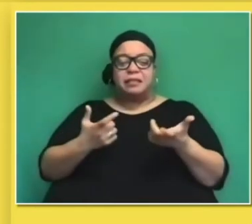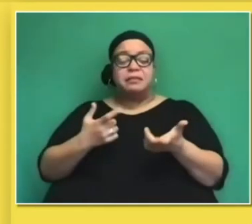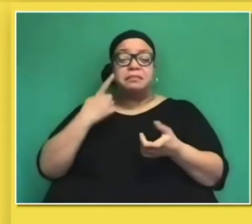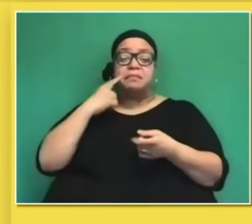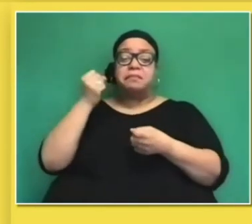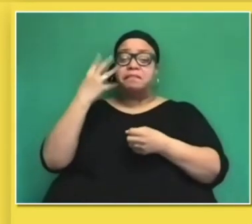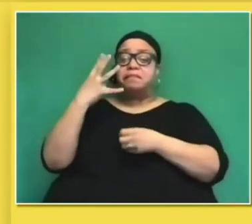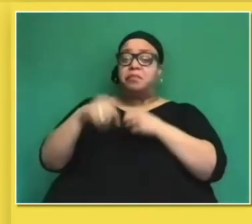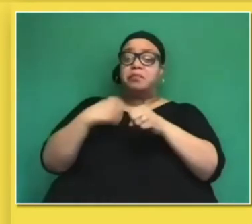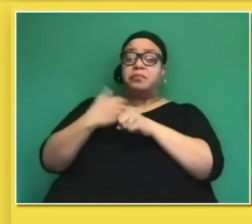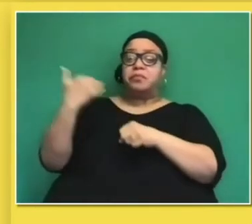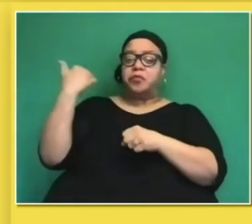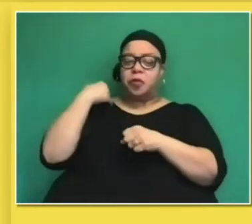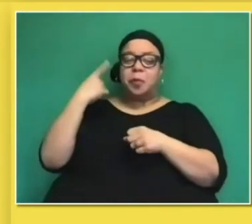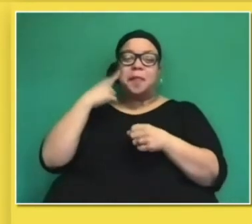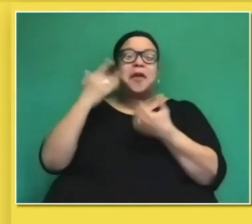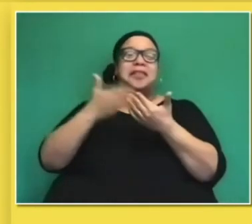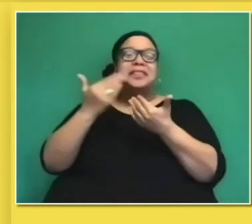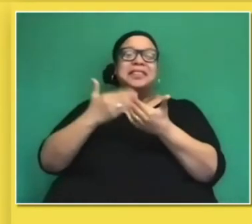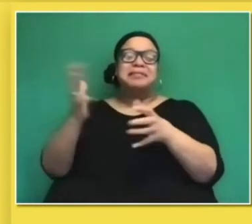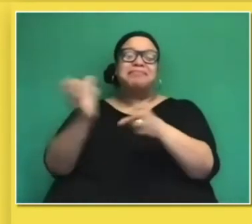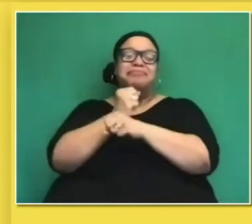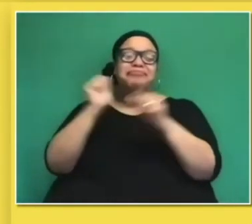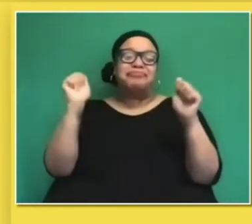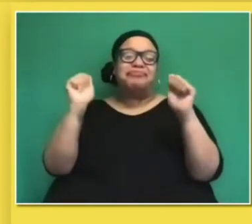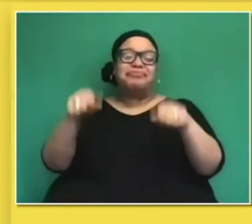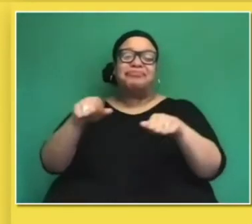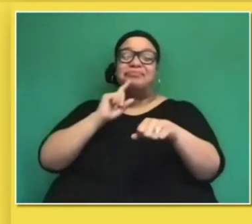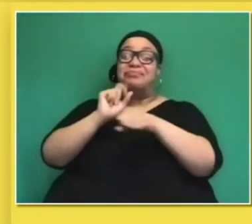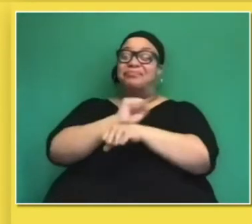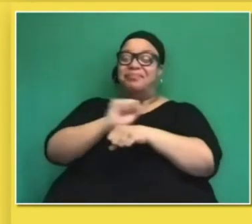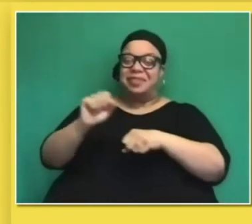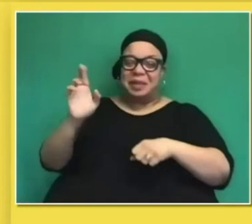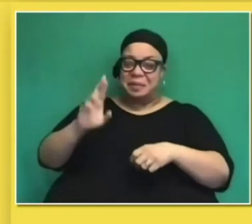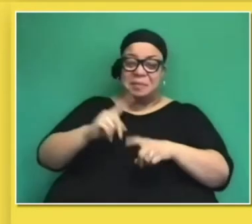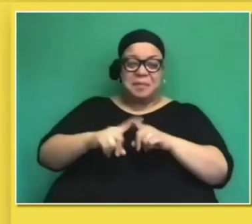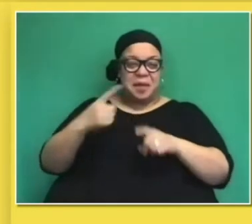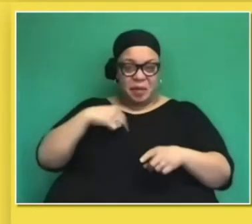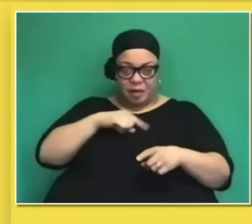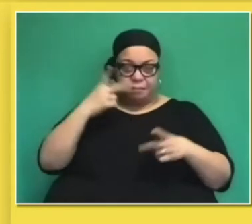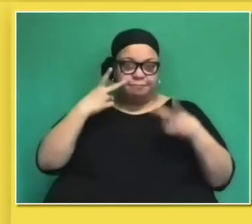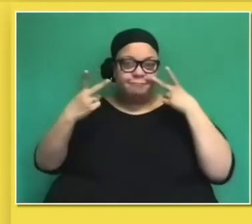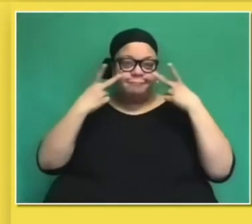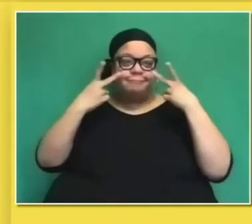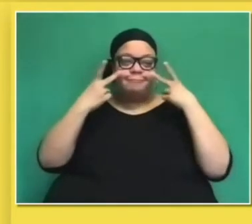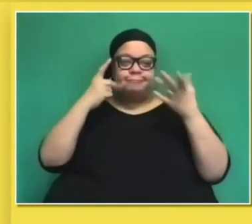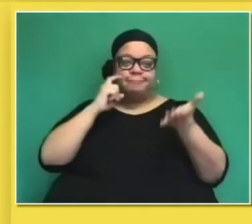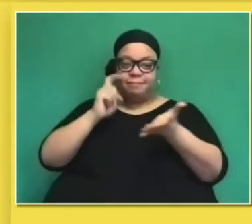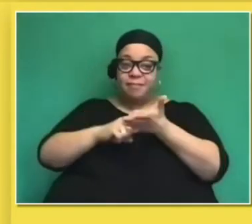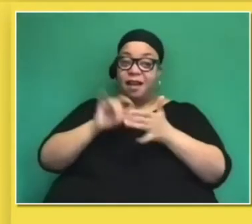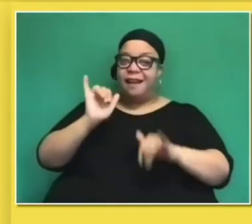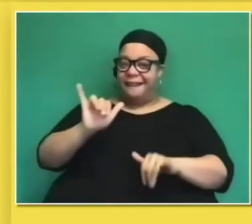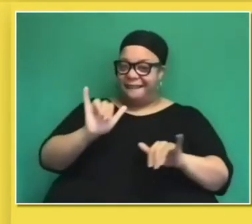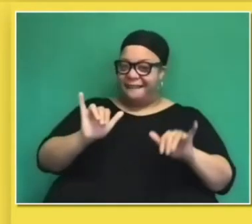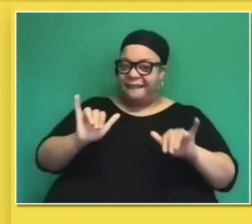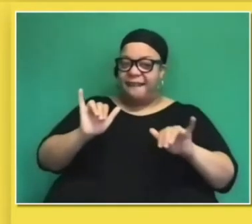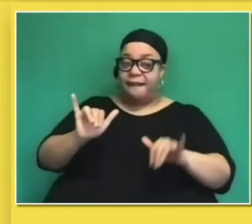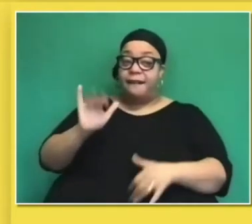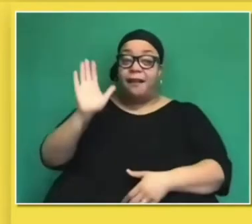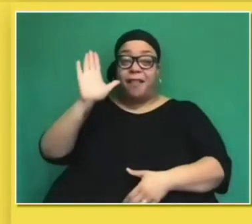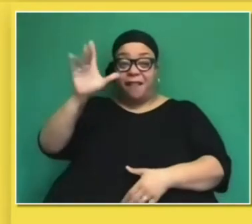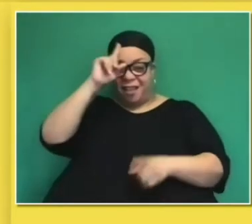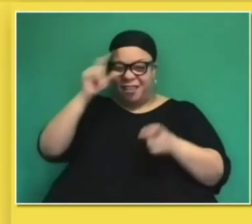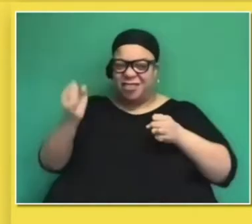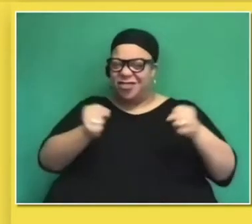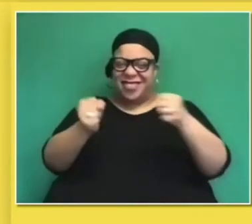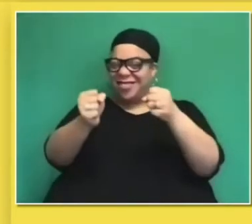seeing the beginnings of the complete falling of the Southern strategy. And guess what, Poor People's Campaign? You